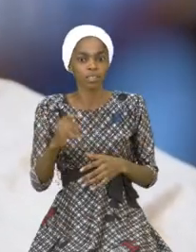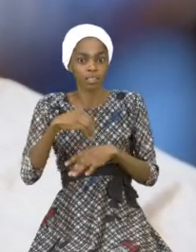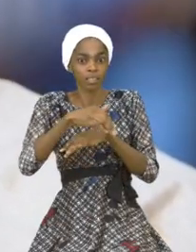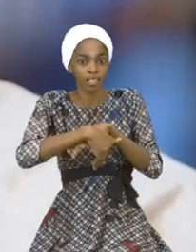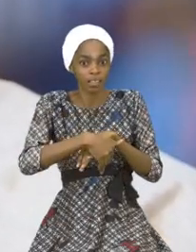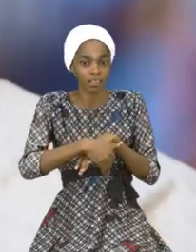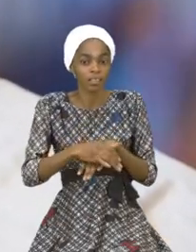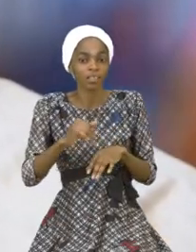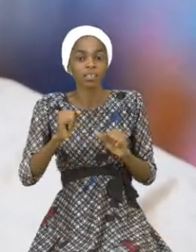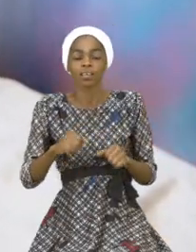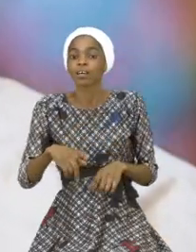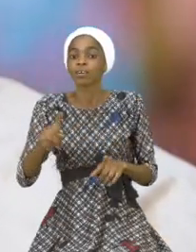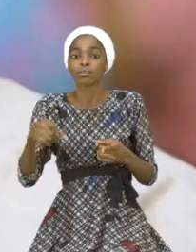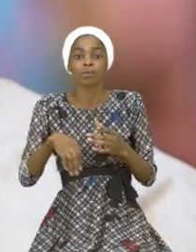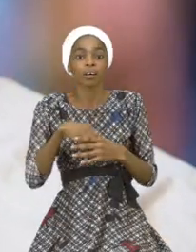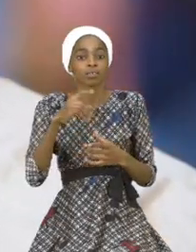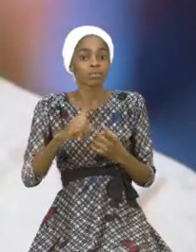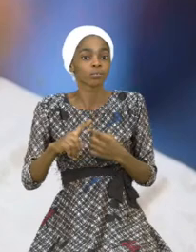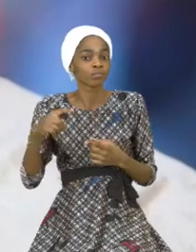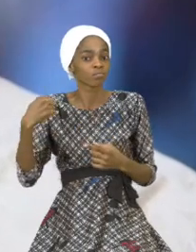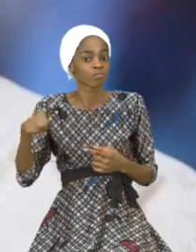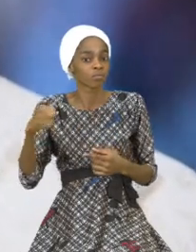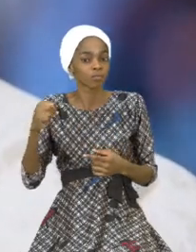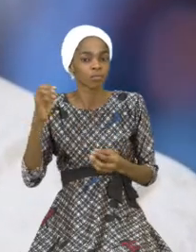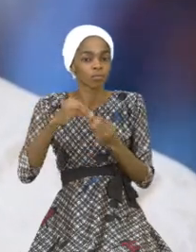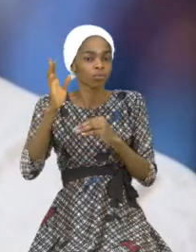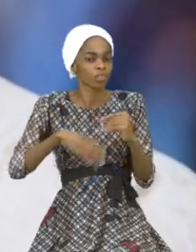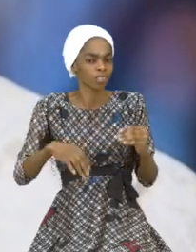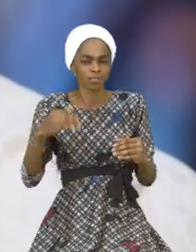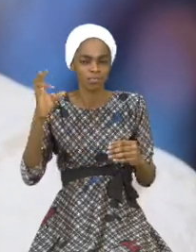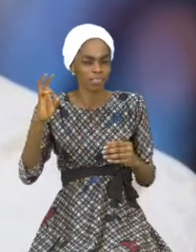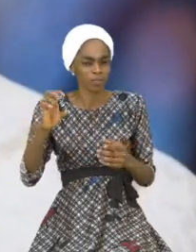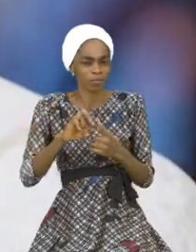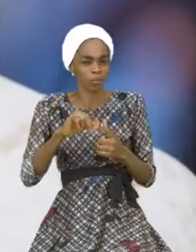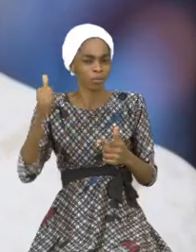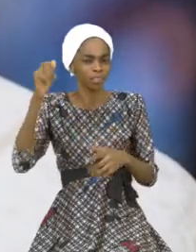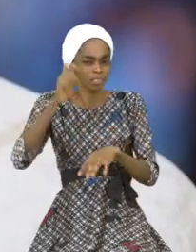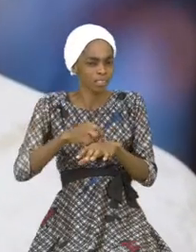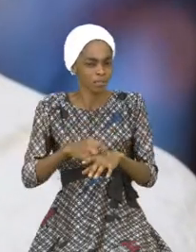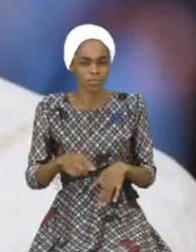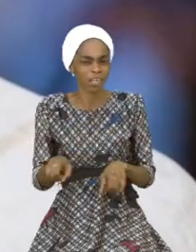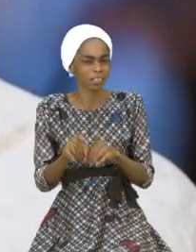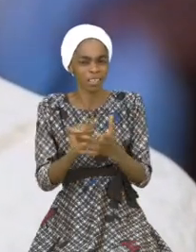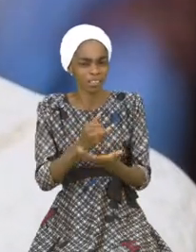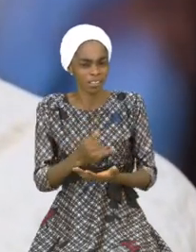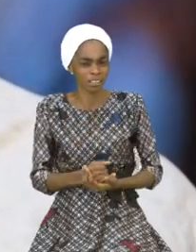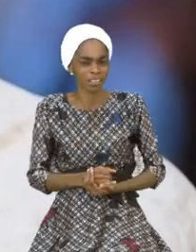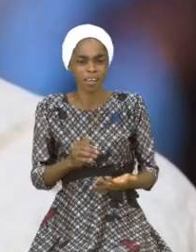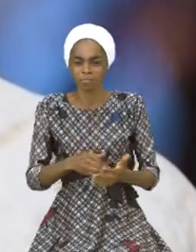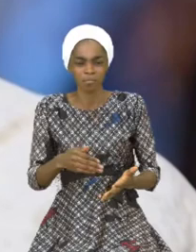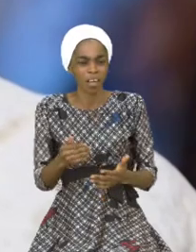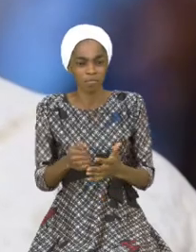to pee more than 7 times, 10 times, just like that, frequently like that, every